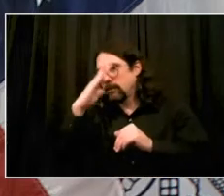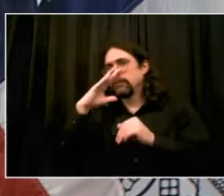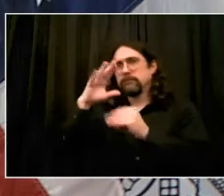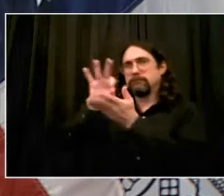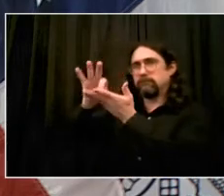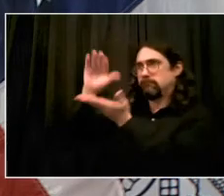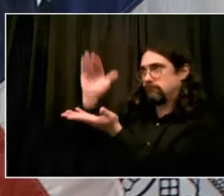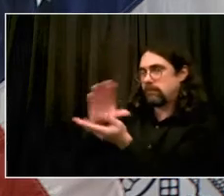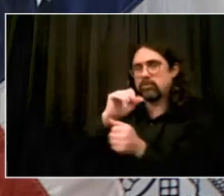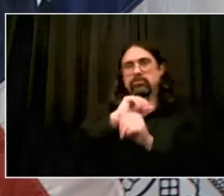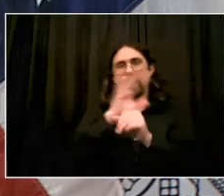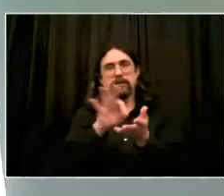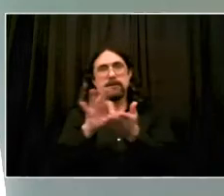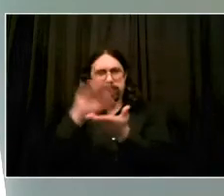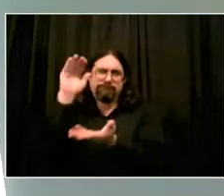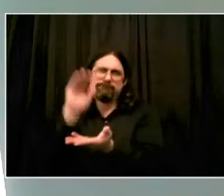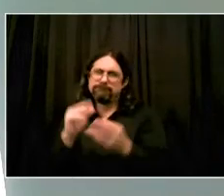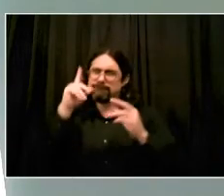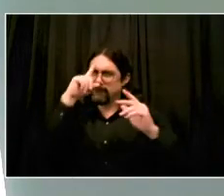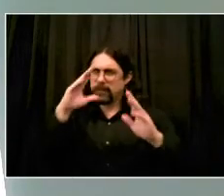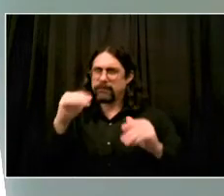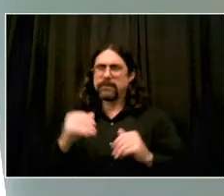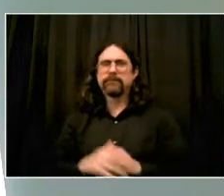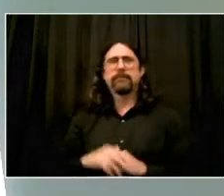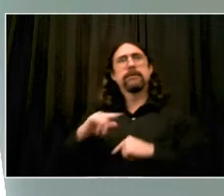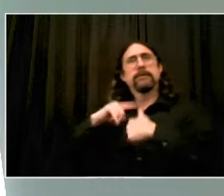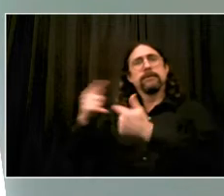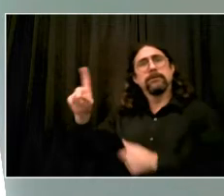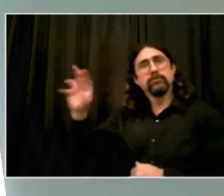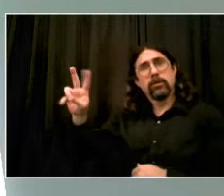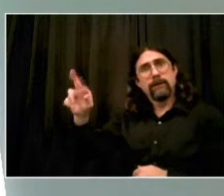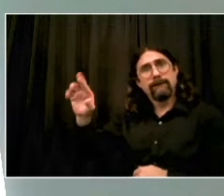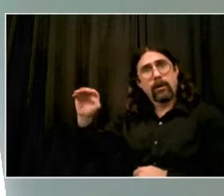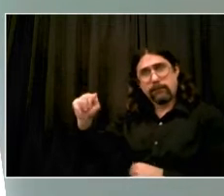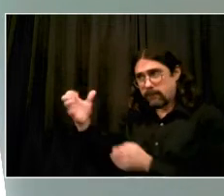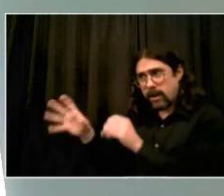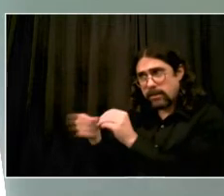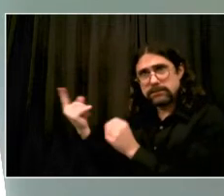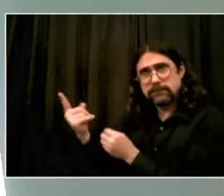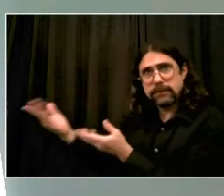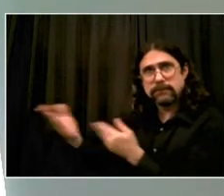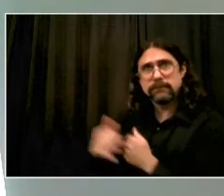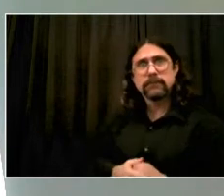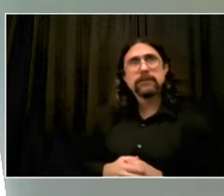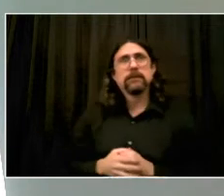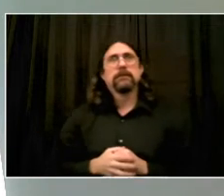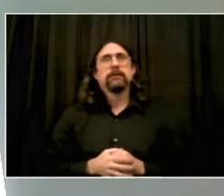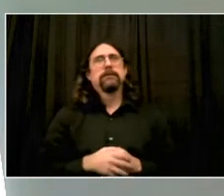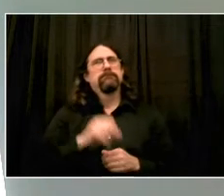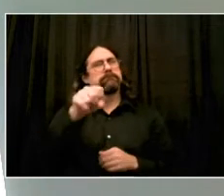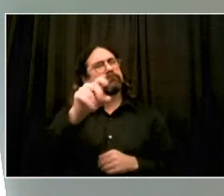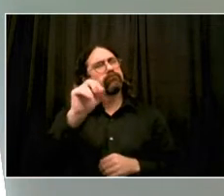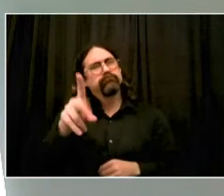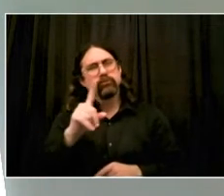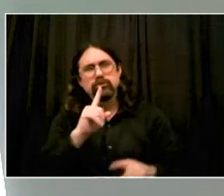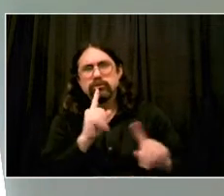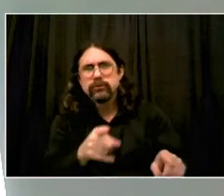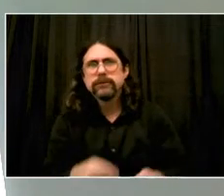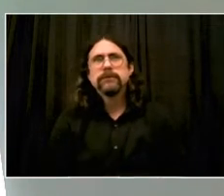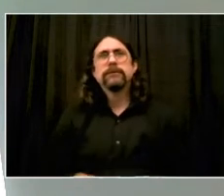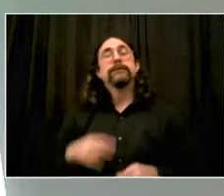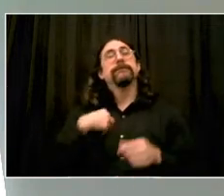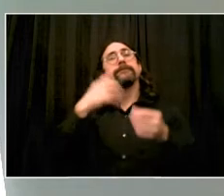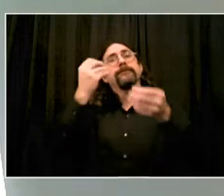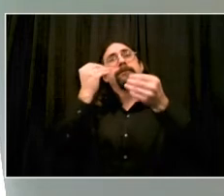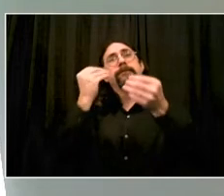Yeah, I guess I would just emphasize again the good news has been that as we have gotten better at diagnosing cases earlier and